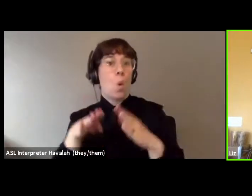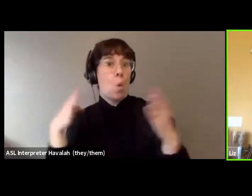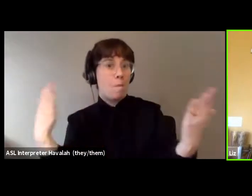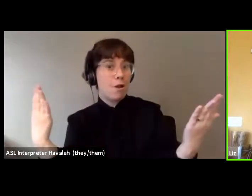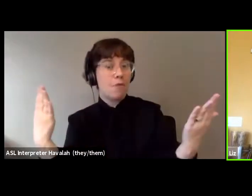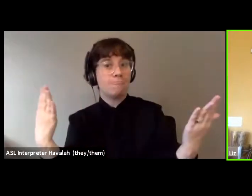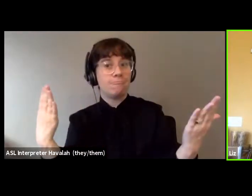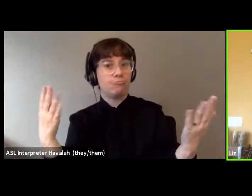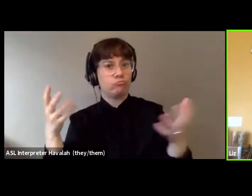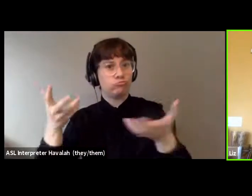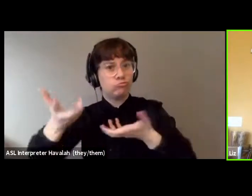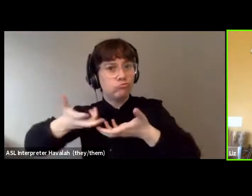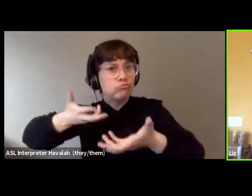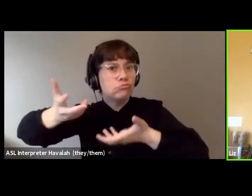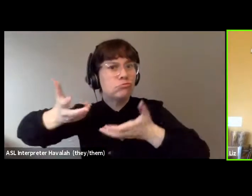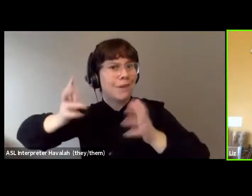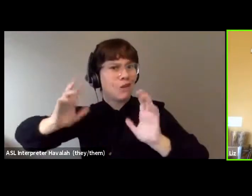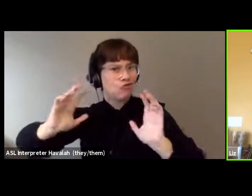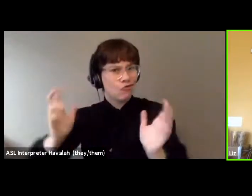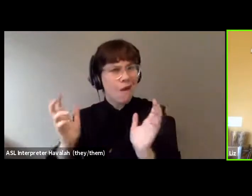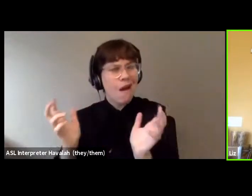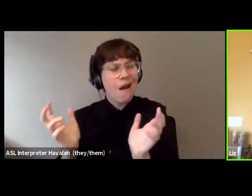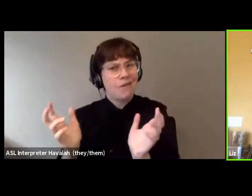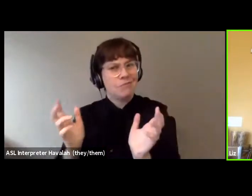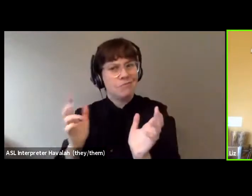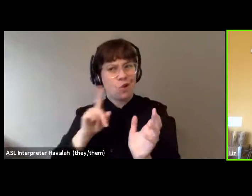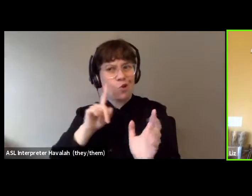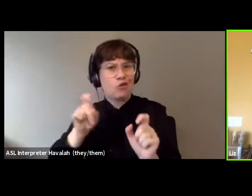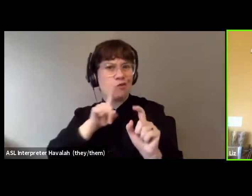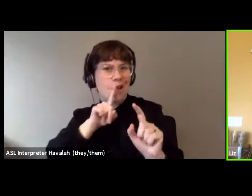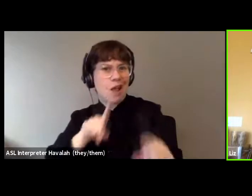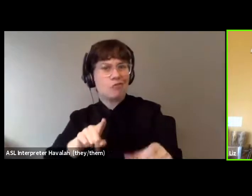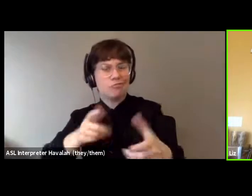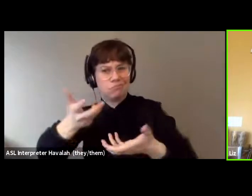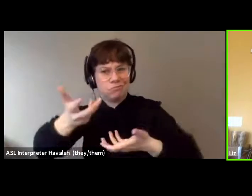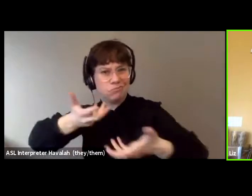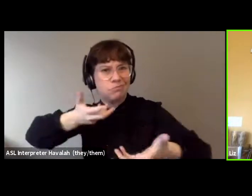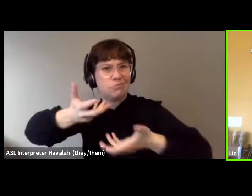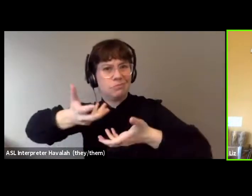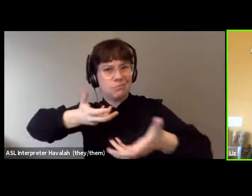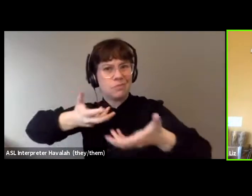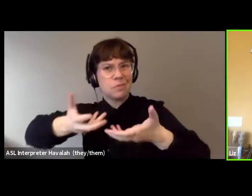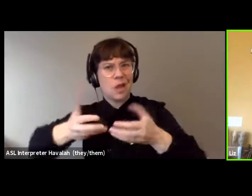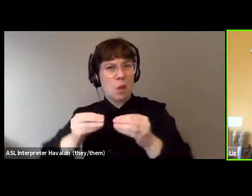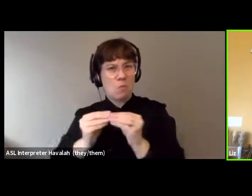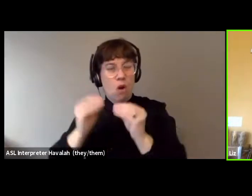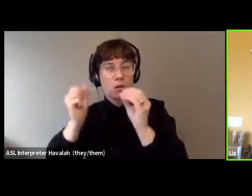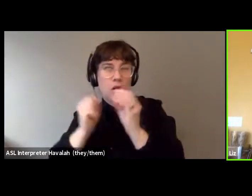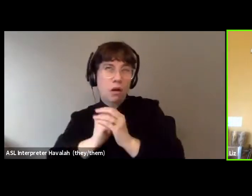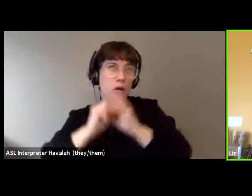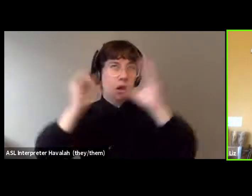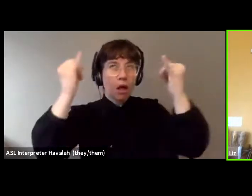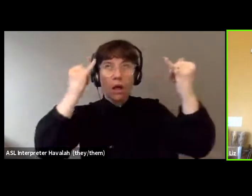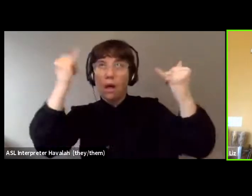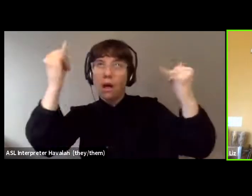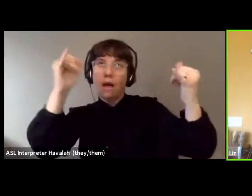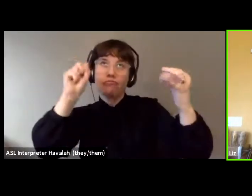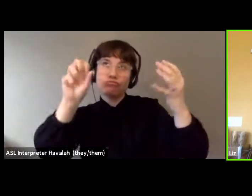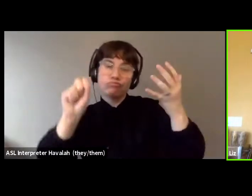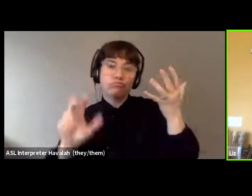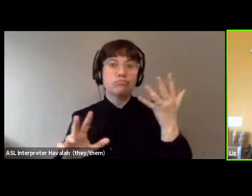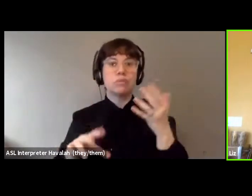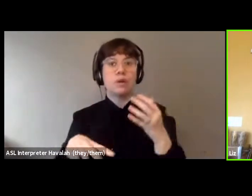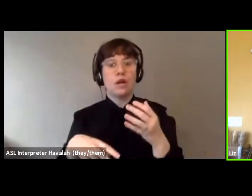to a really robust Q&A and kind of ideation session as we kind of talk through